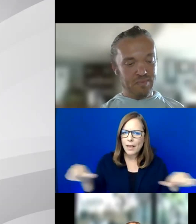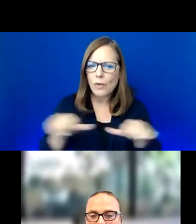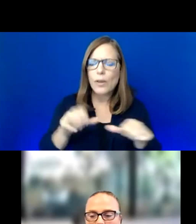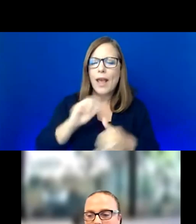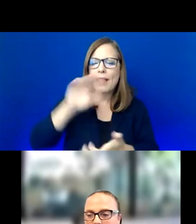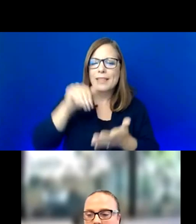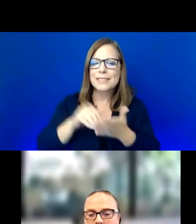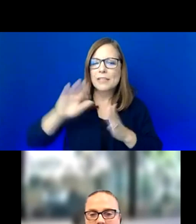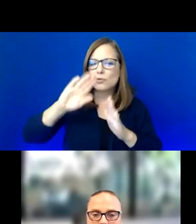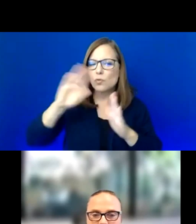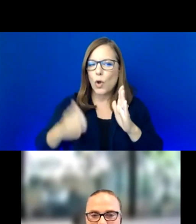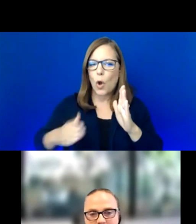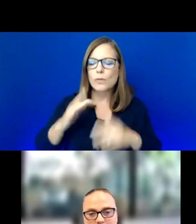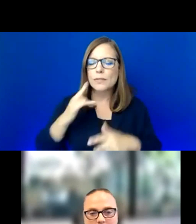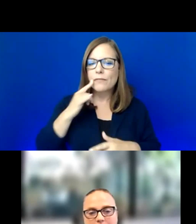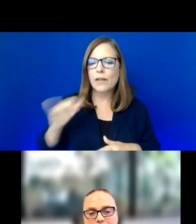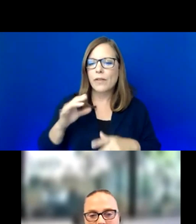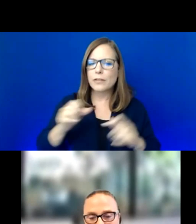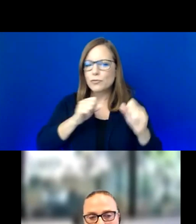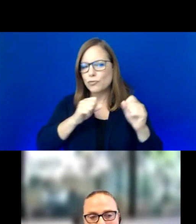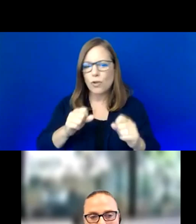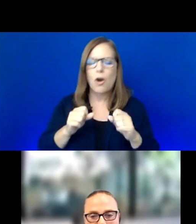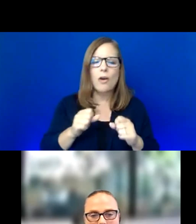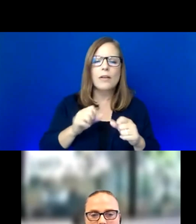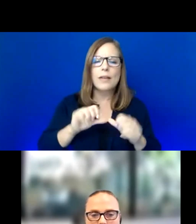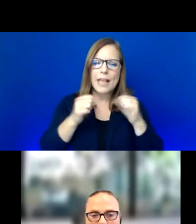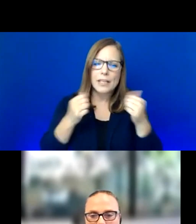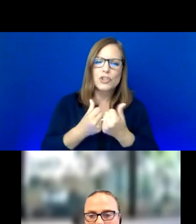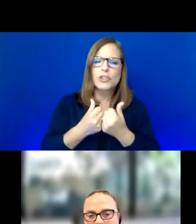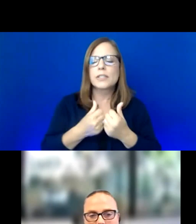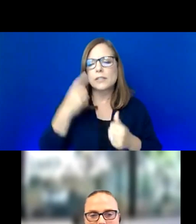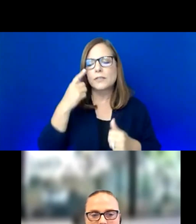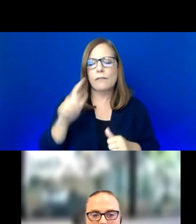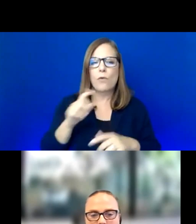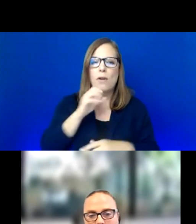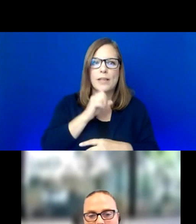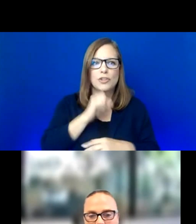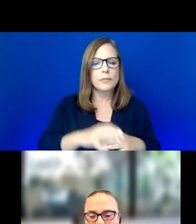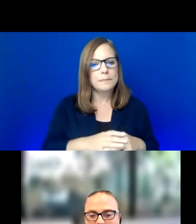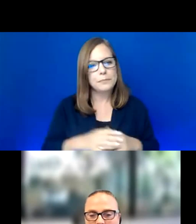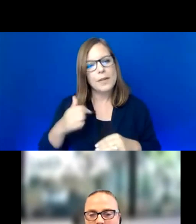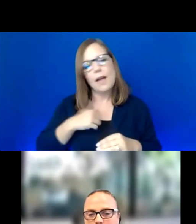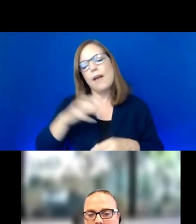strong network of area agencies on aging. I have included a graphic to try to explain